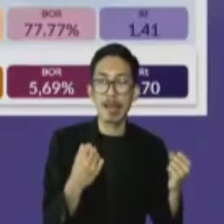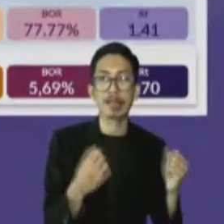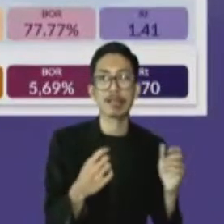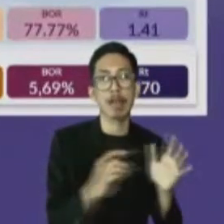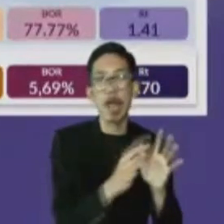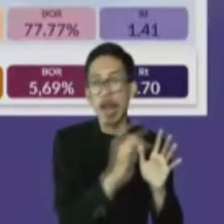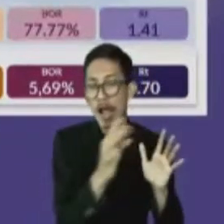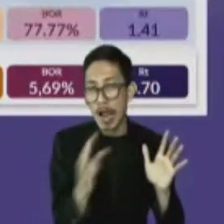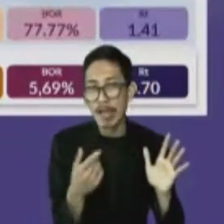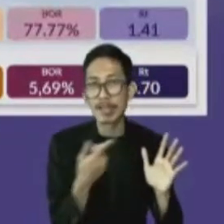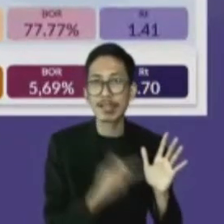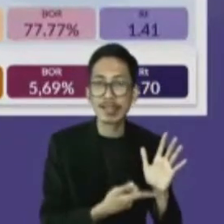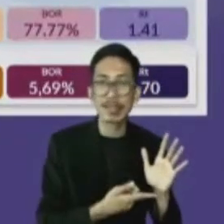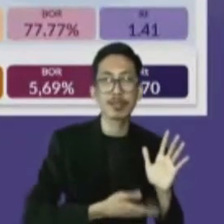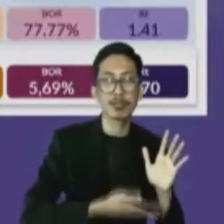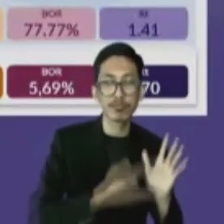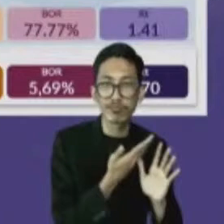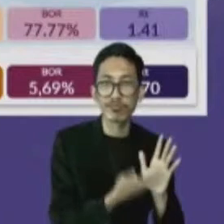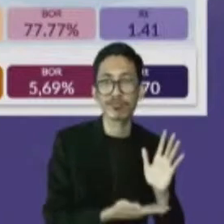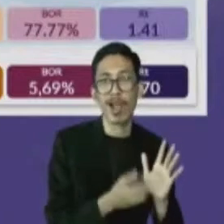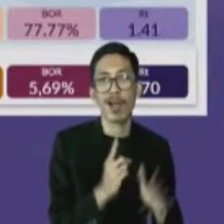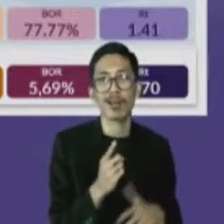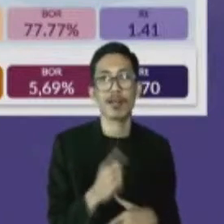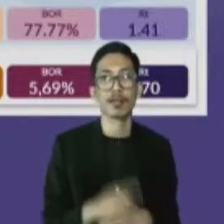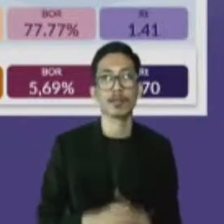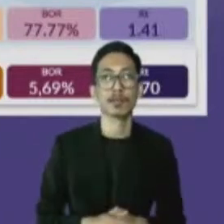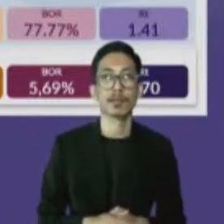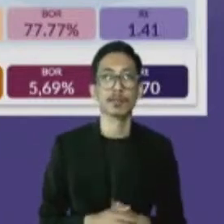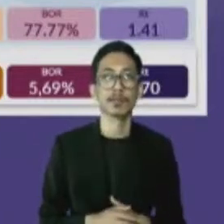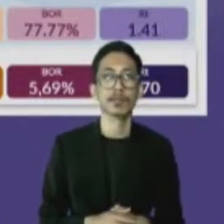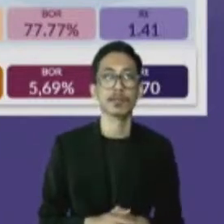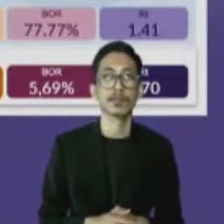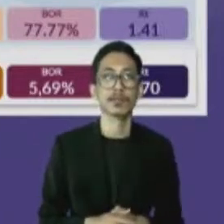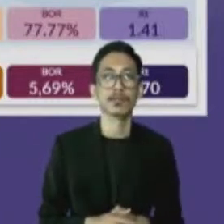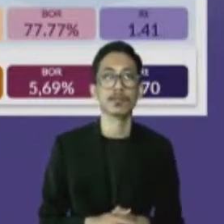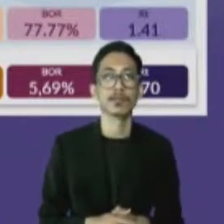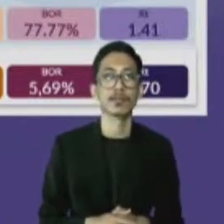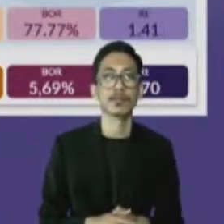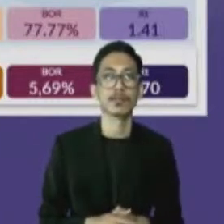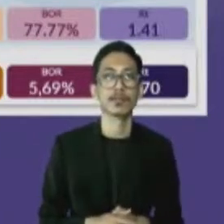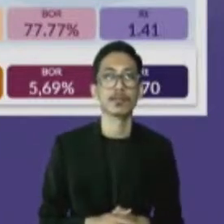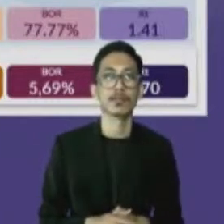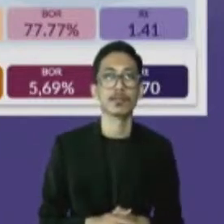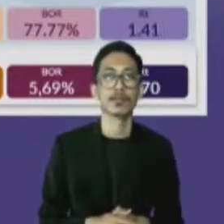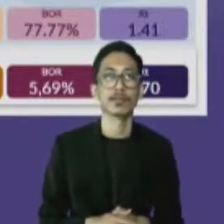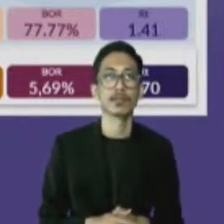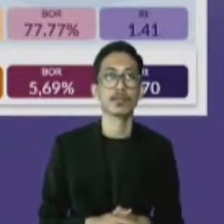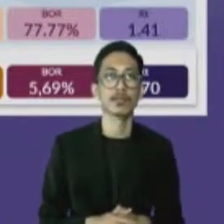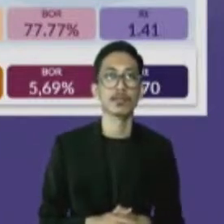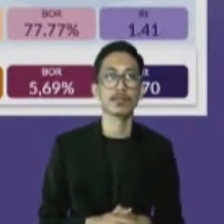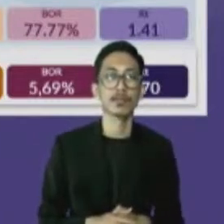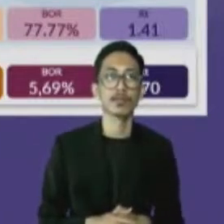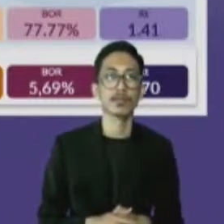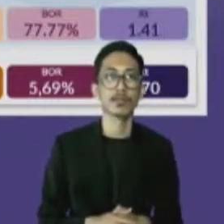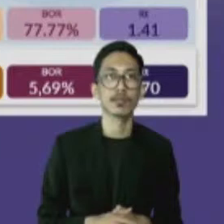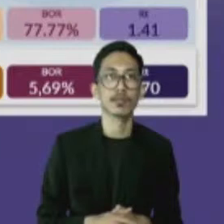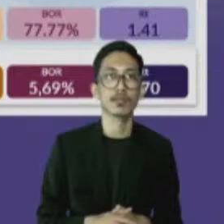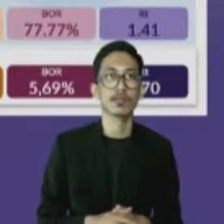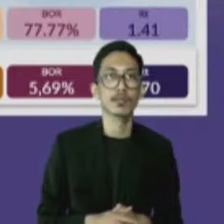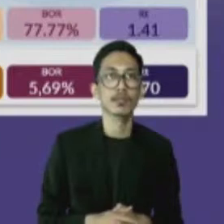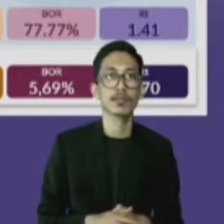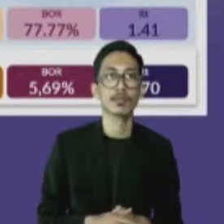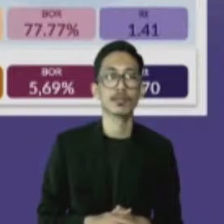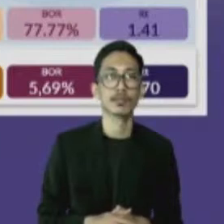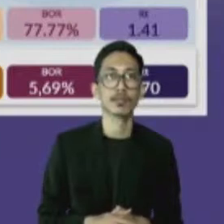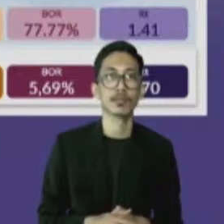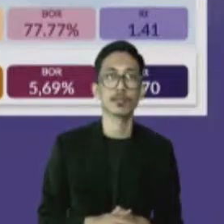resumed, although with full vigilance. Control measures are also being prepared by studying the patterns of